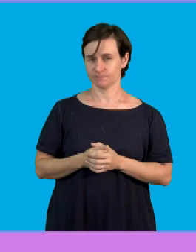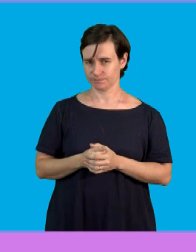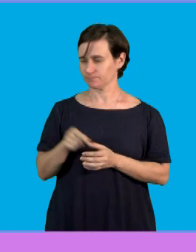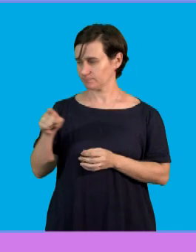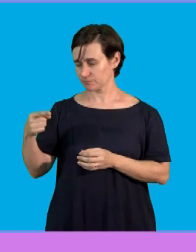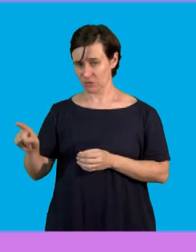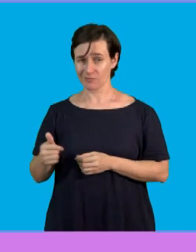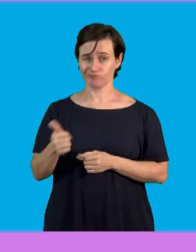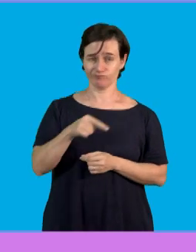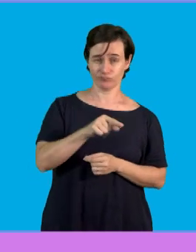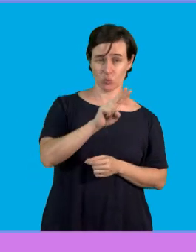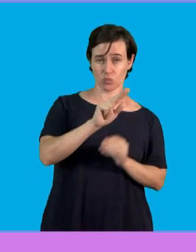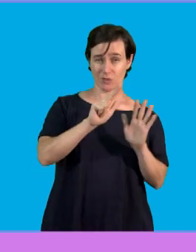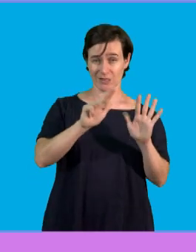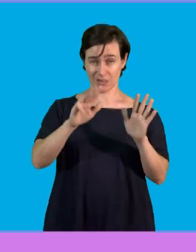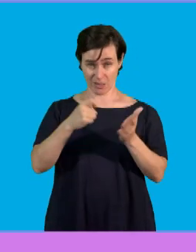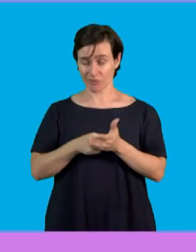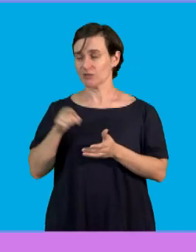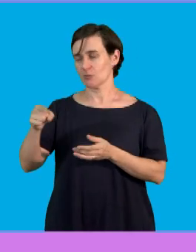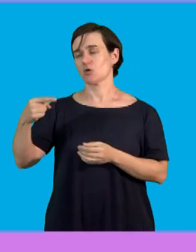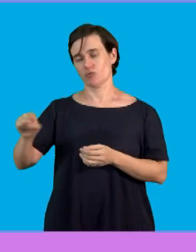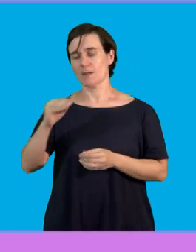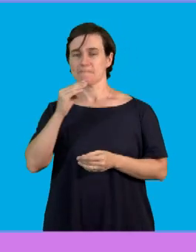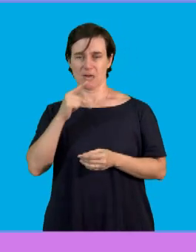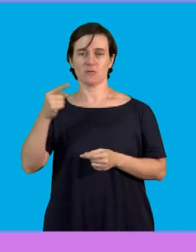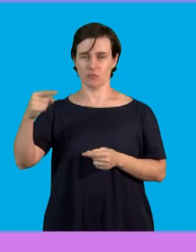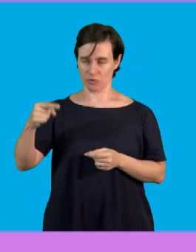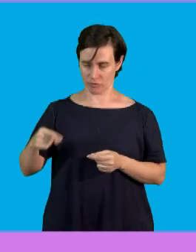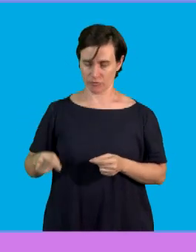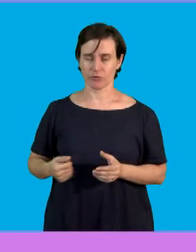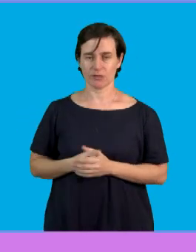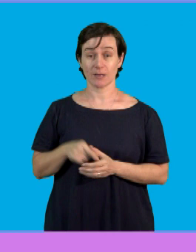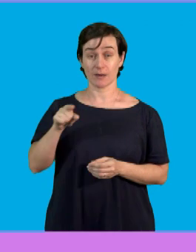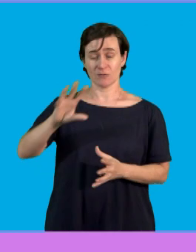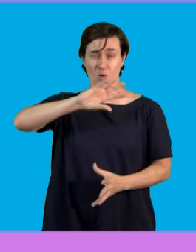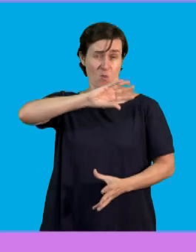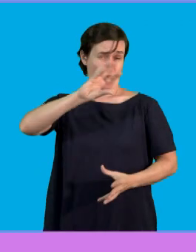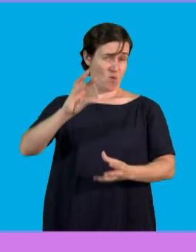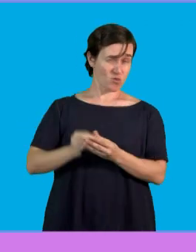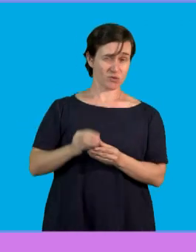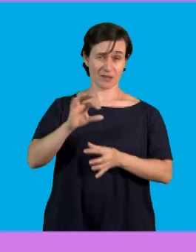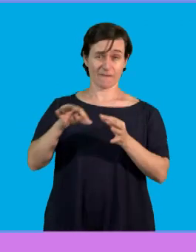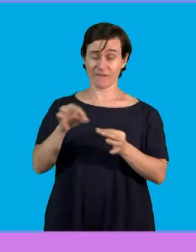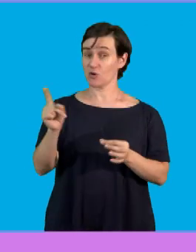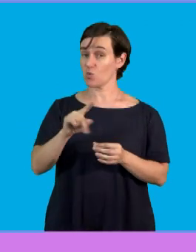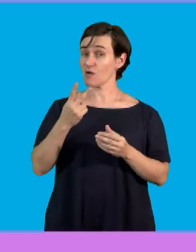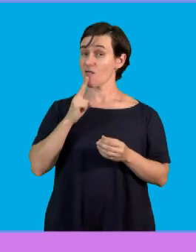have 289 rand. So when you add all those values together, you are going to have a